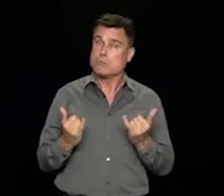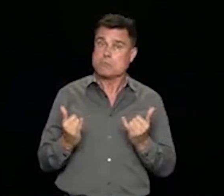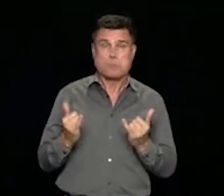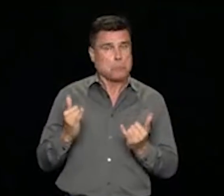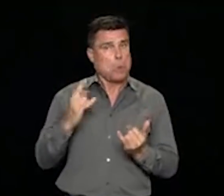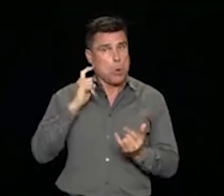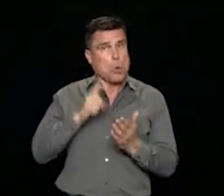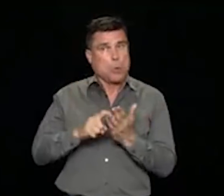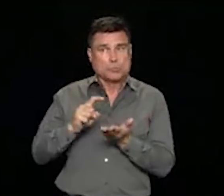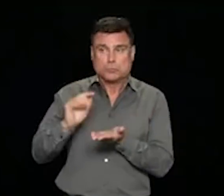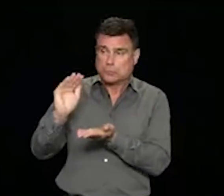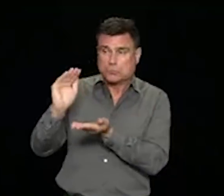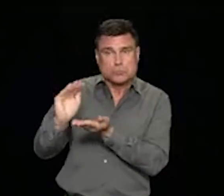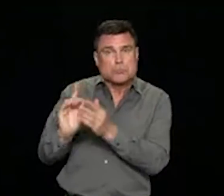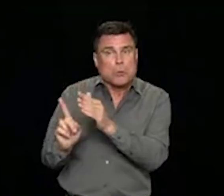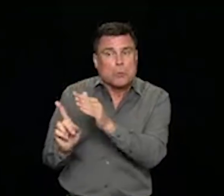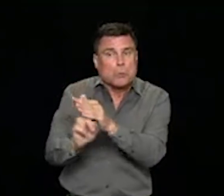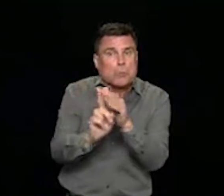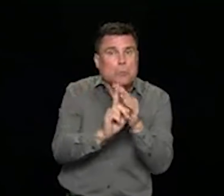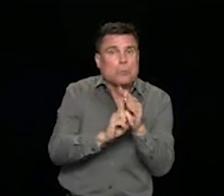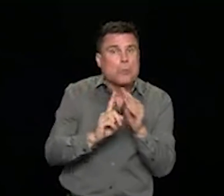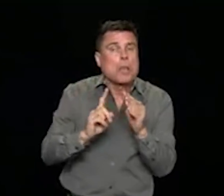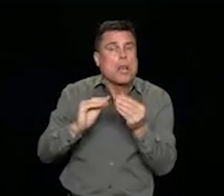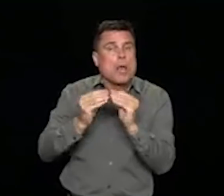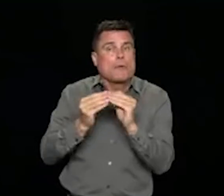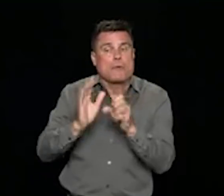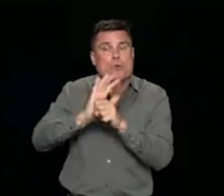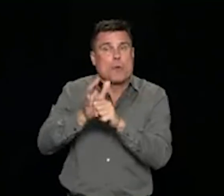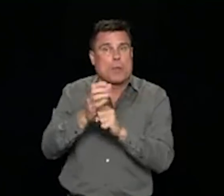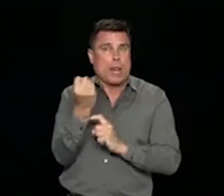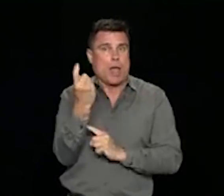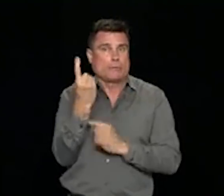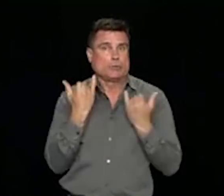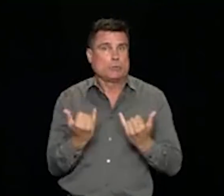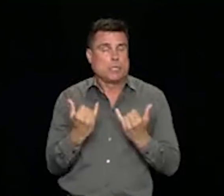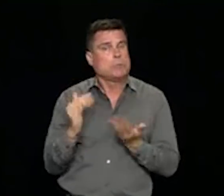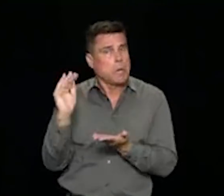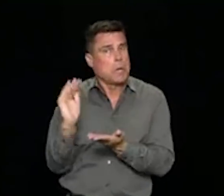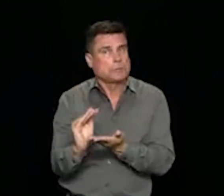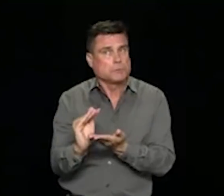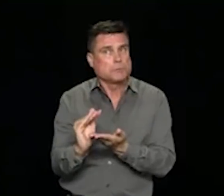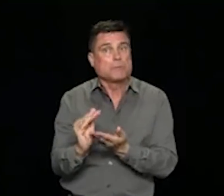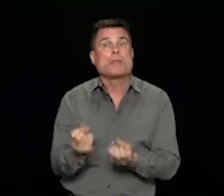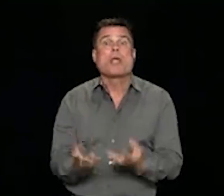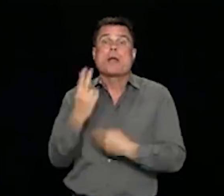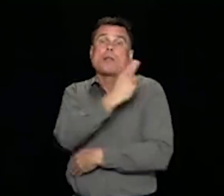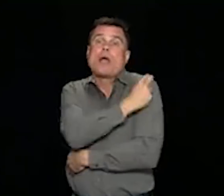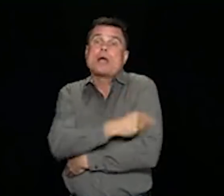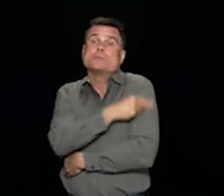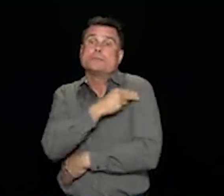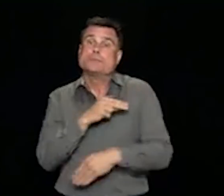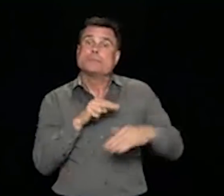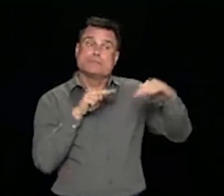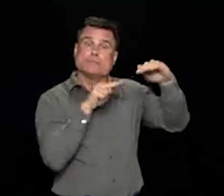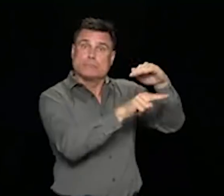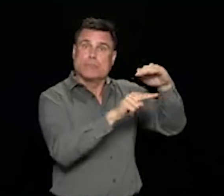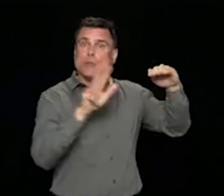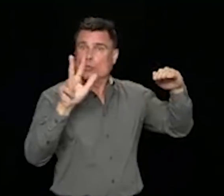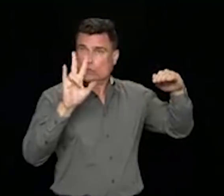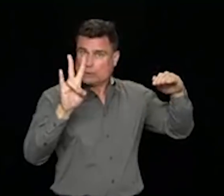BC. So 37 continue to be in hospital and 7 in critical care. And note that